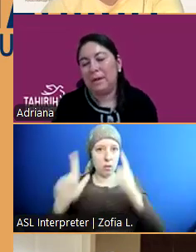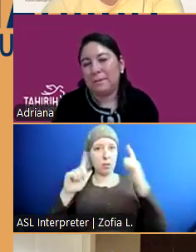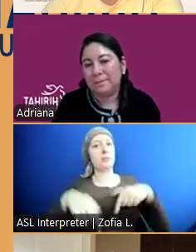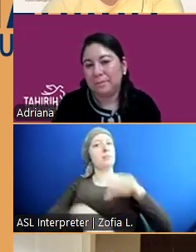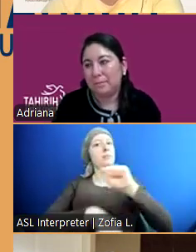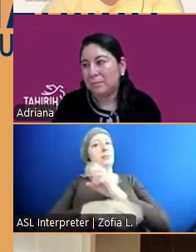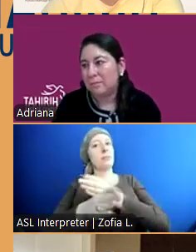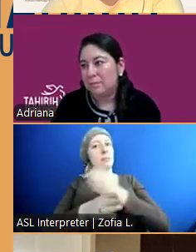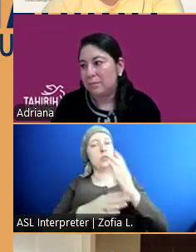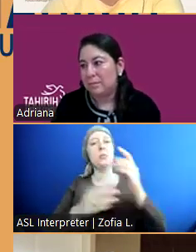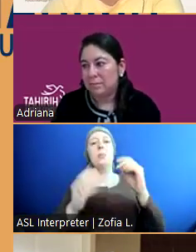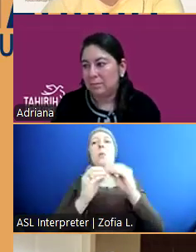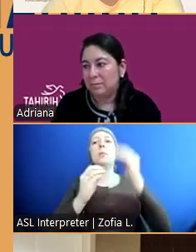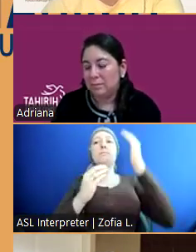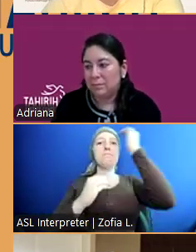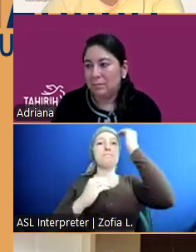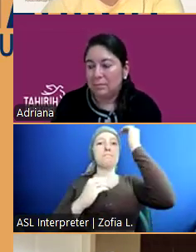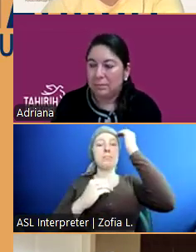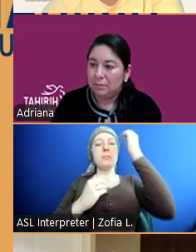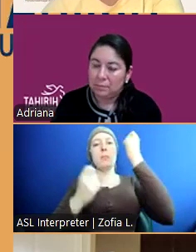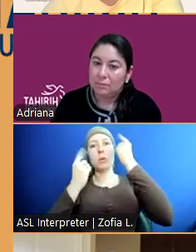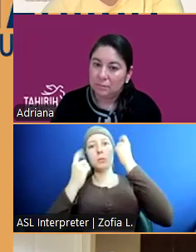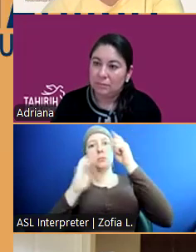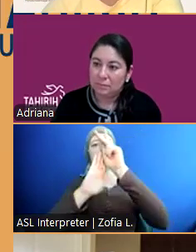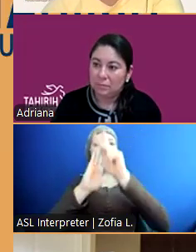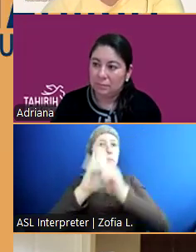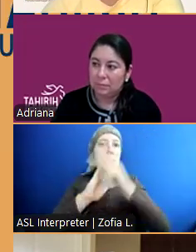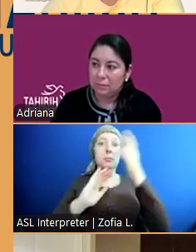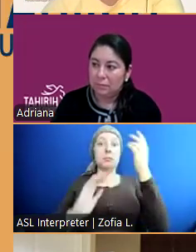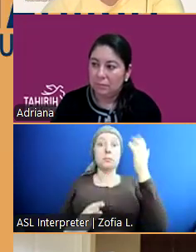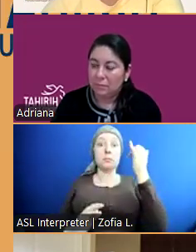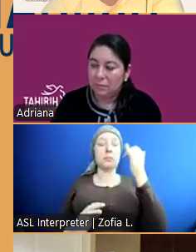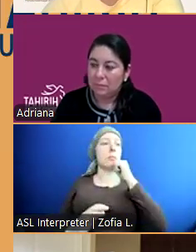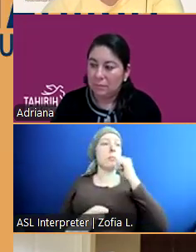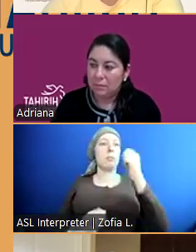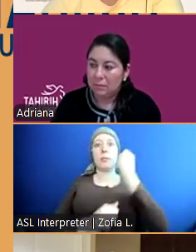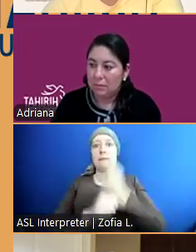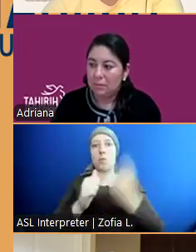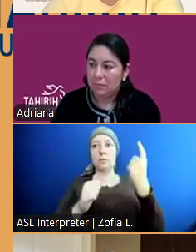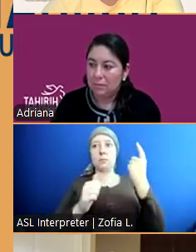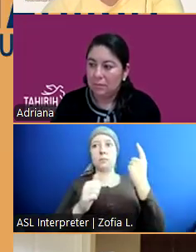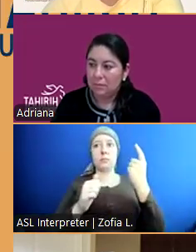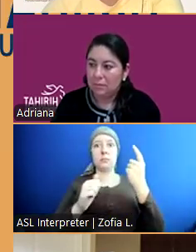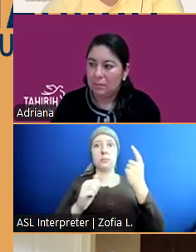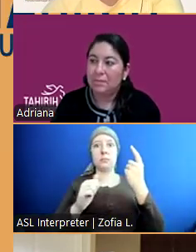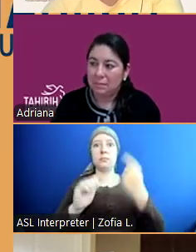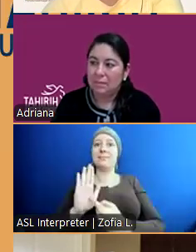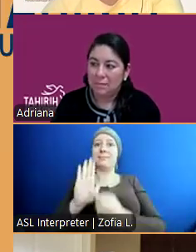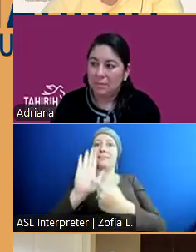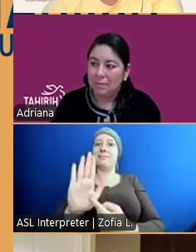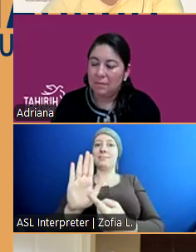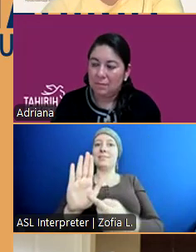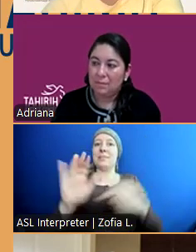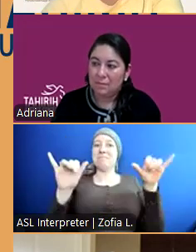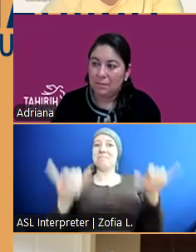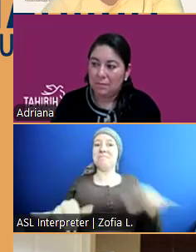to be more mindful and understanding these principles, because not everyone presents in the same way. And